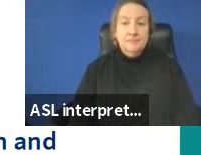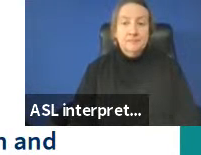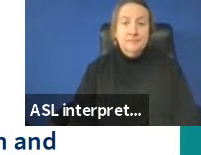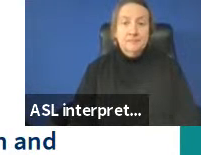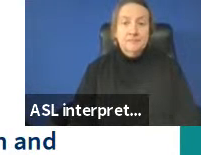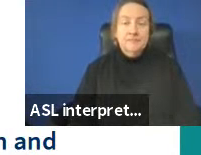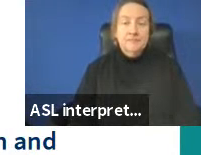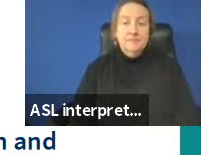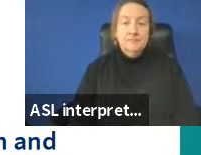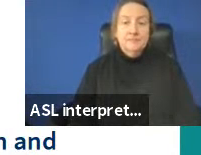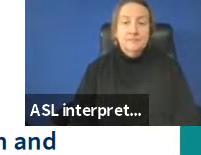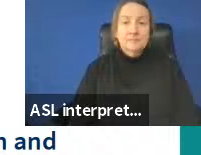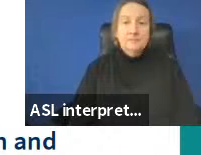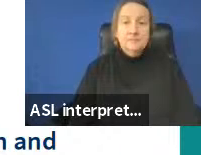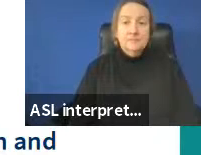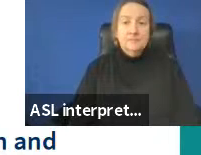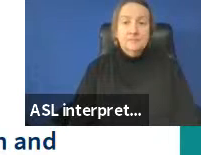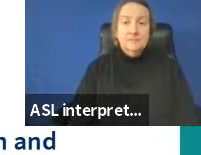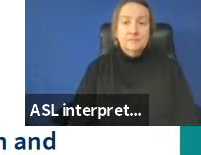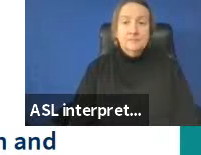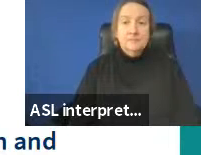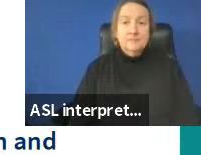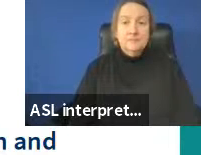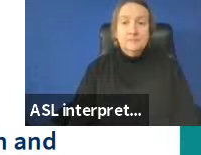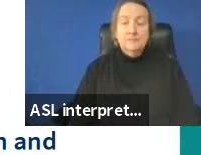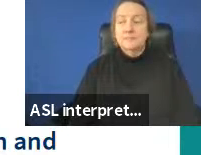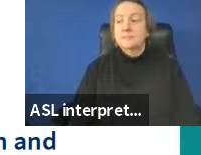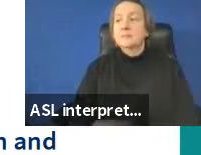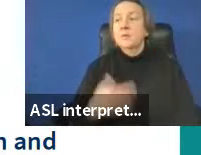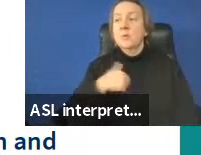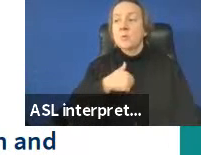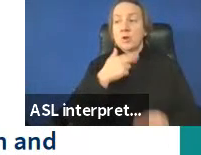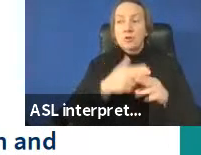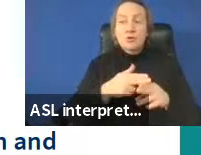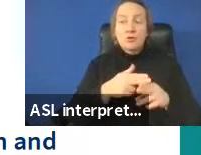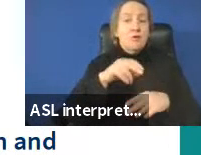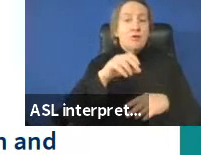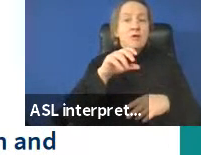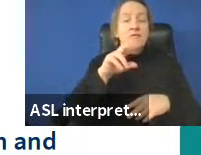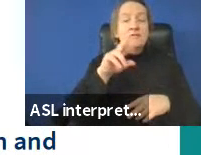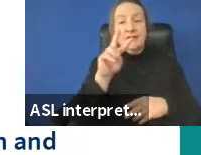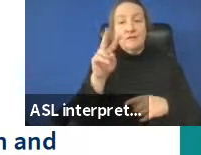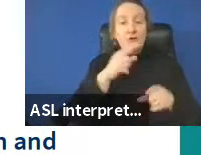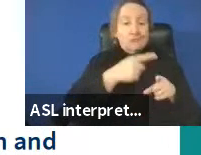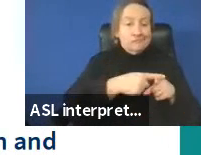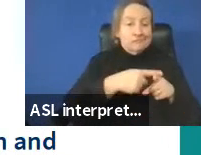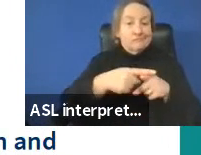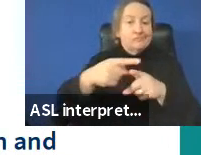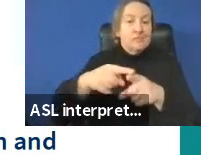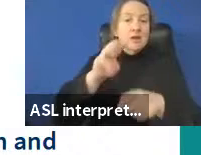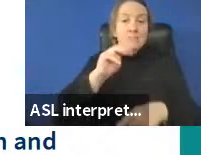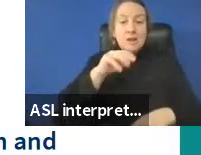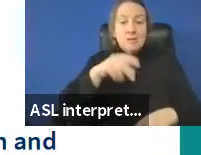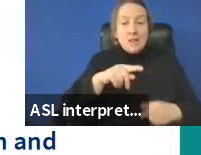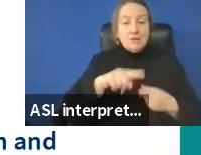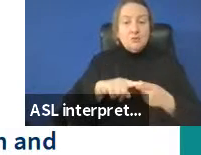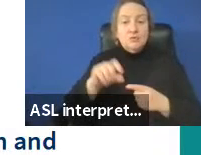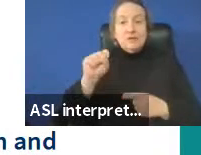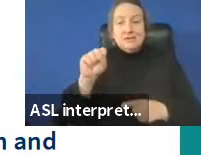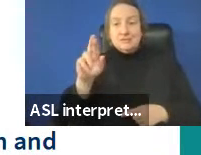In what we're calling the Vancouver Interchanges, so Mill Plain up to SR 500,